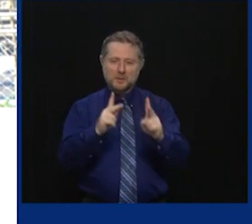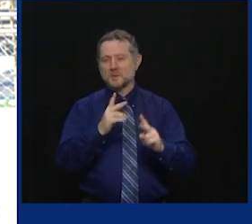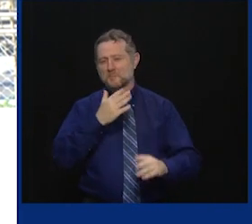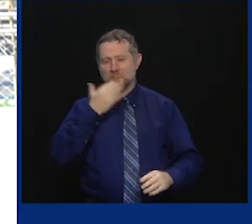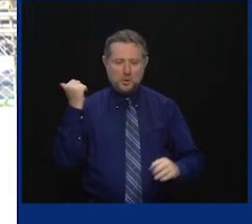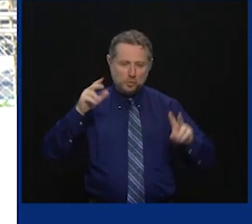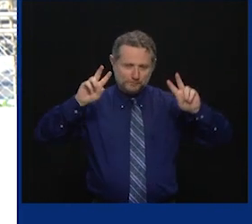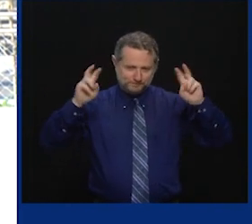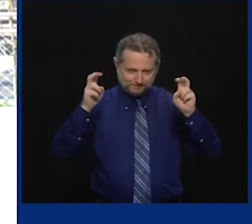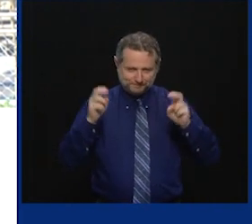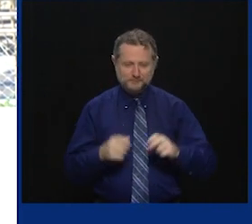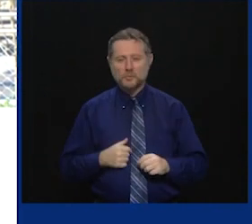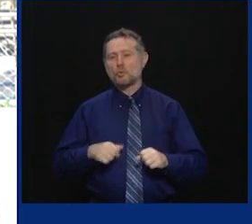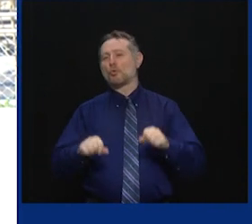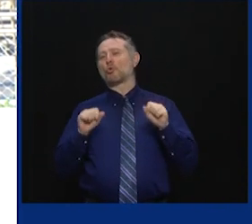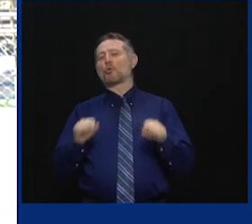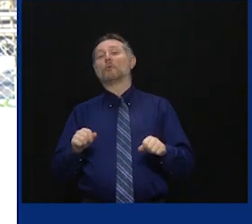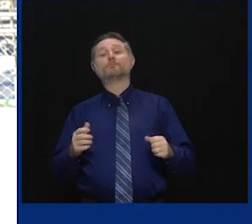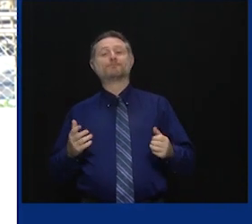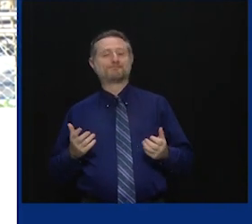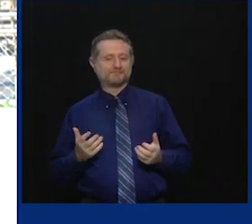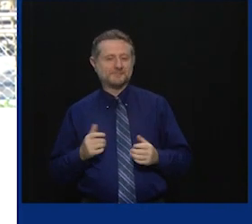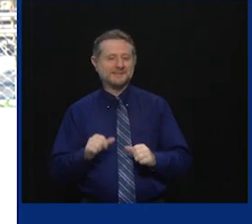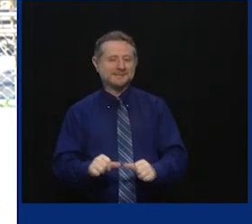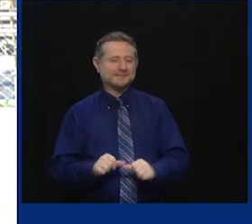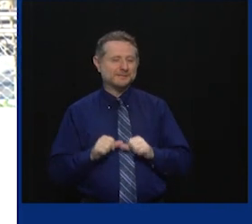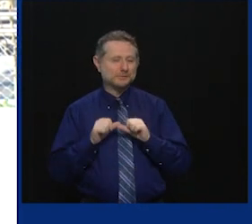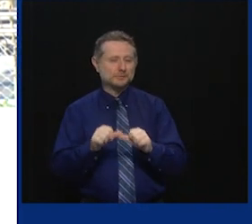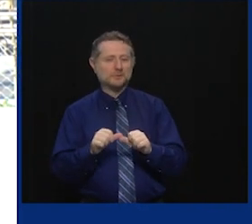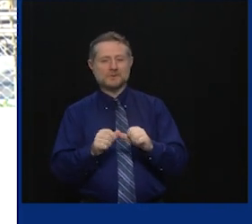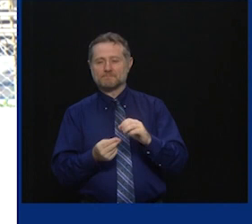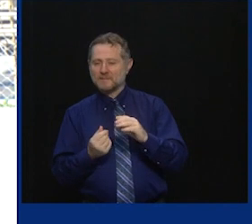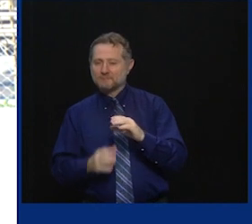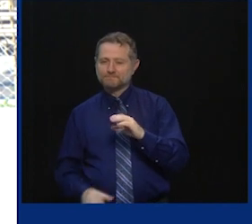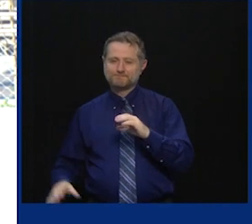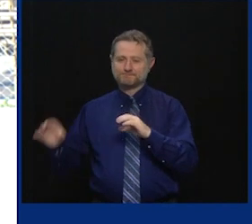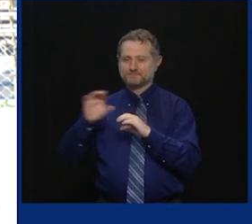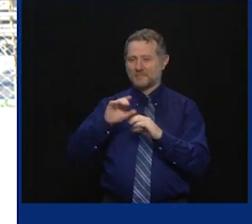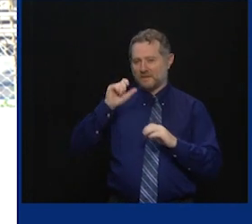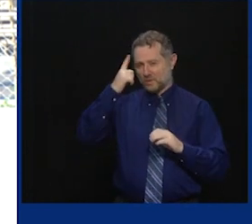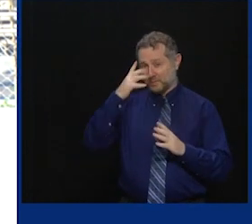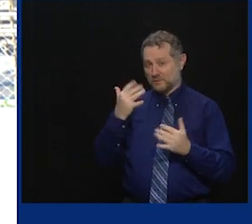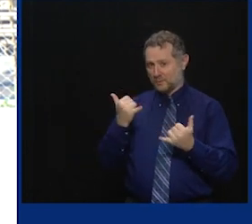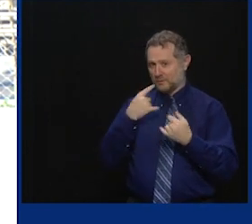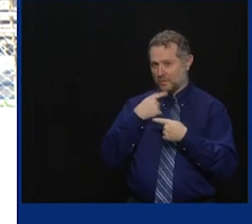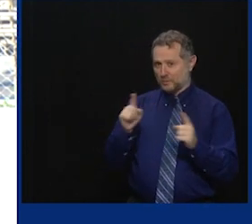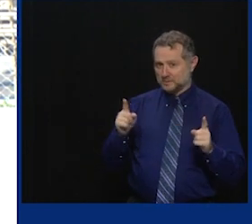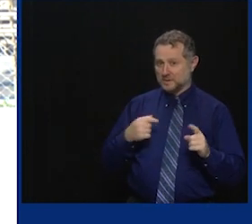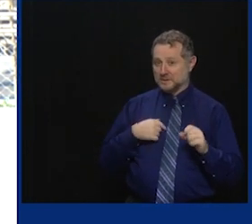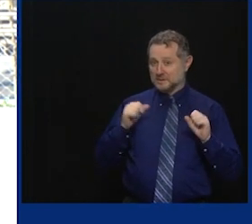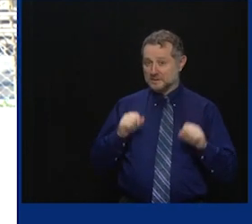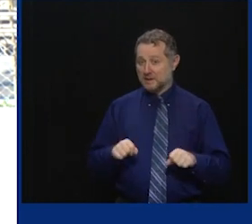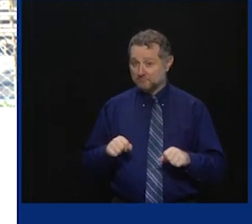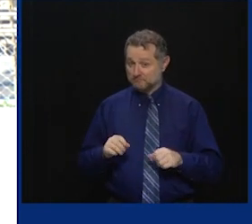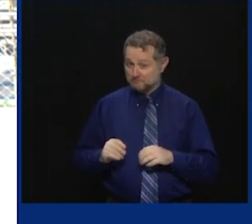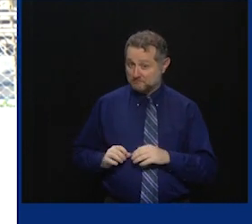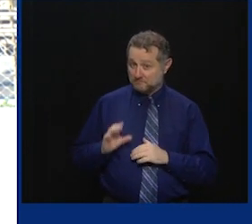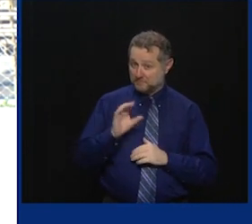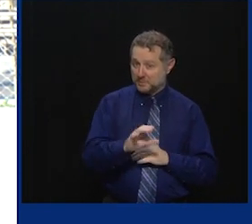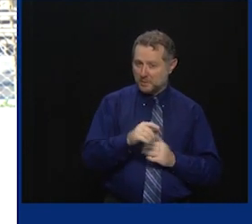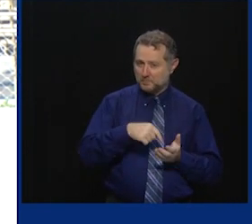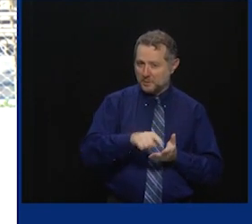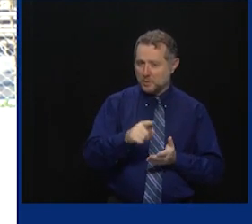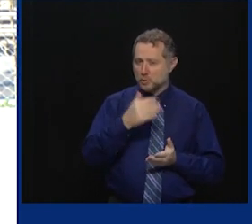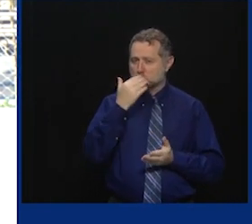announcements Governor Hochul made today. We can create good-paying jobs right here in New York and in communities